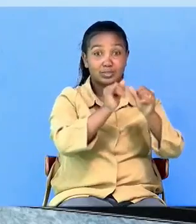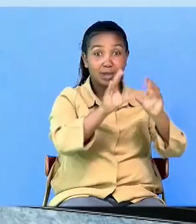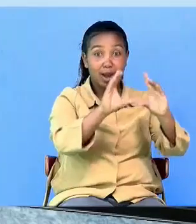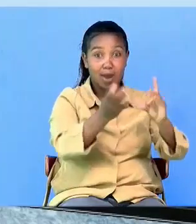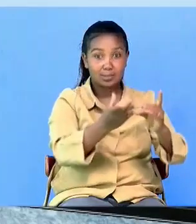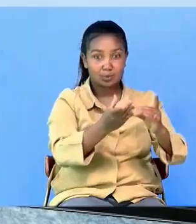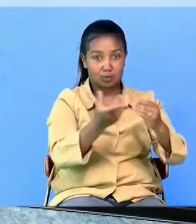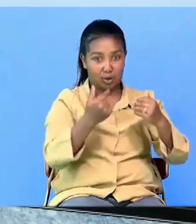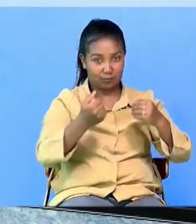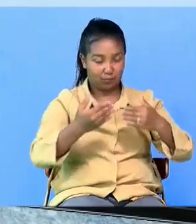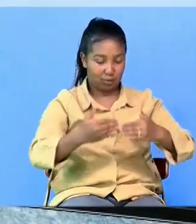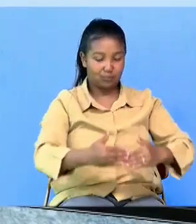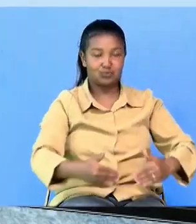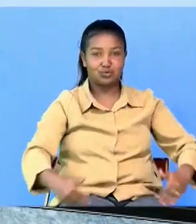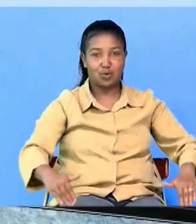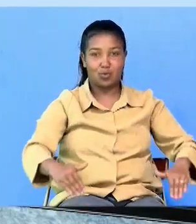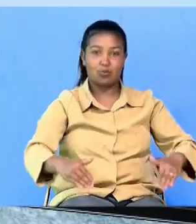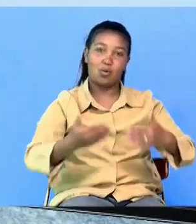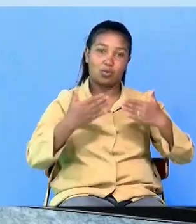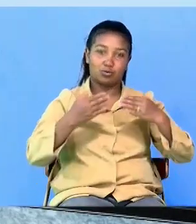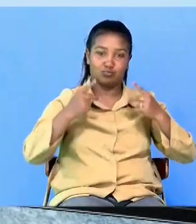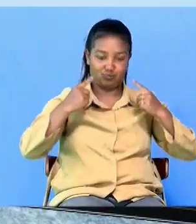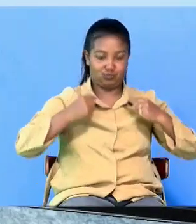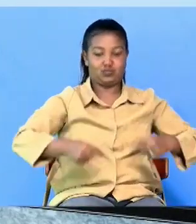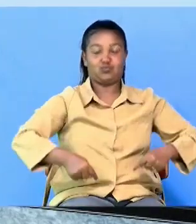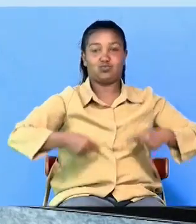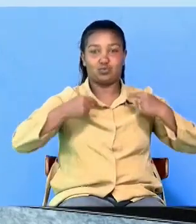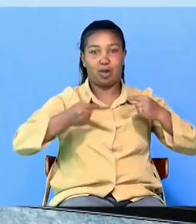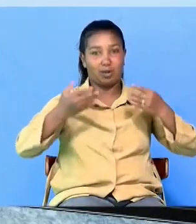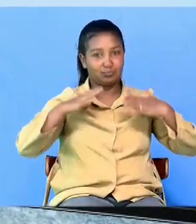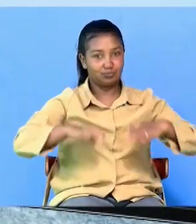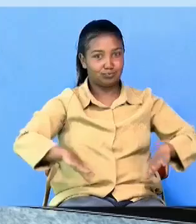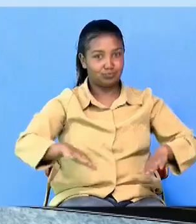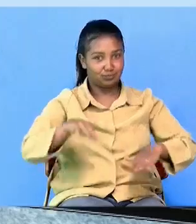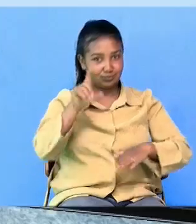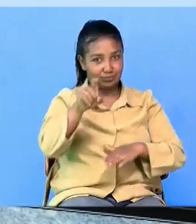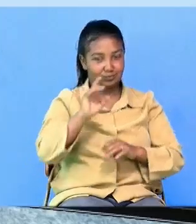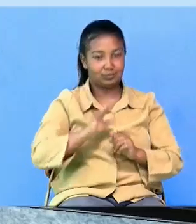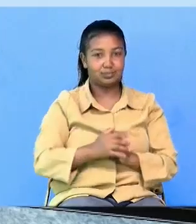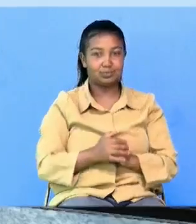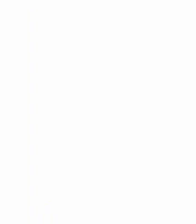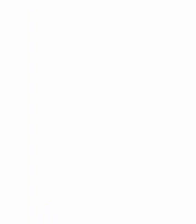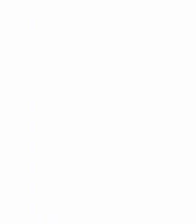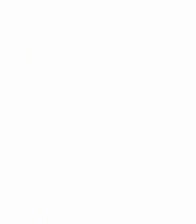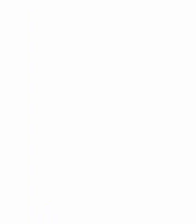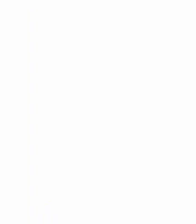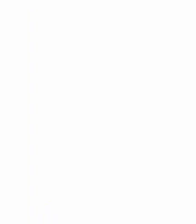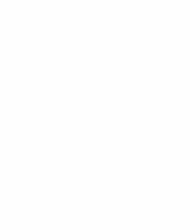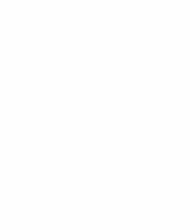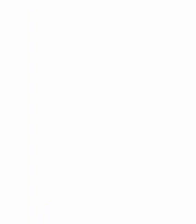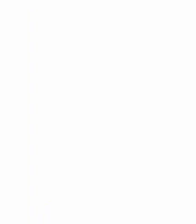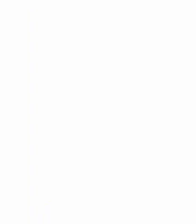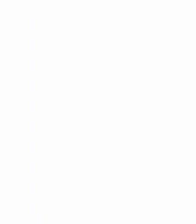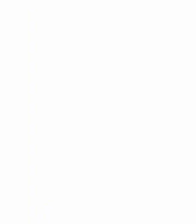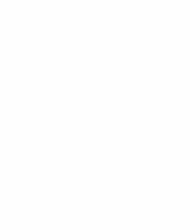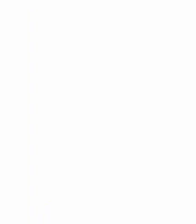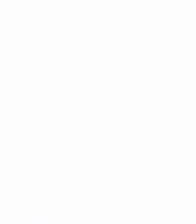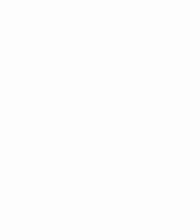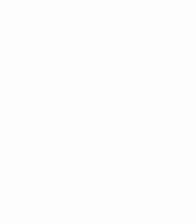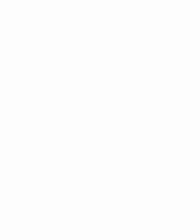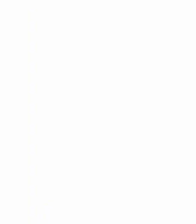have your own wearing clothes that allows only for that class, for that